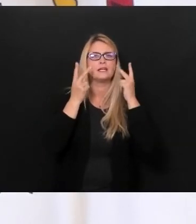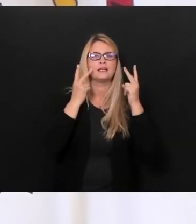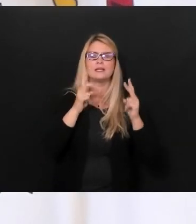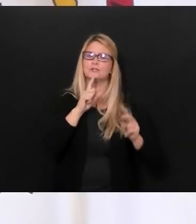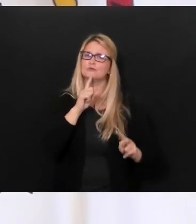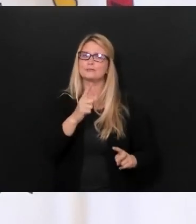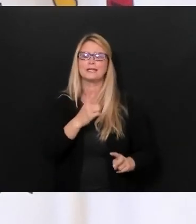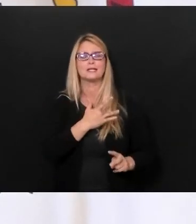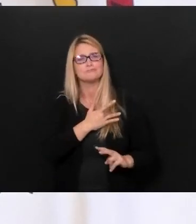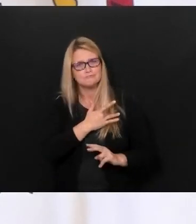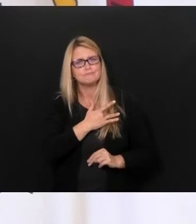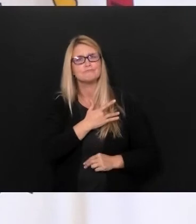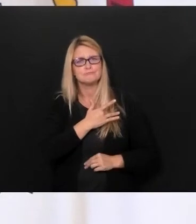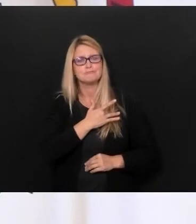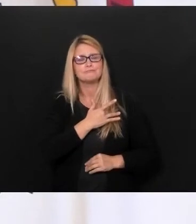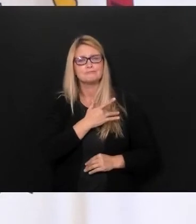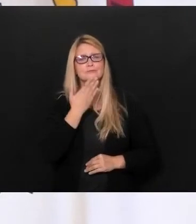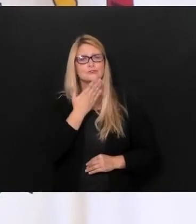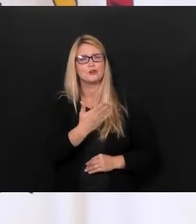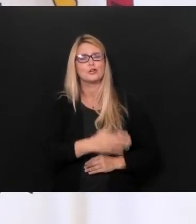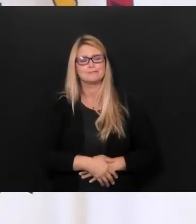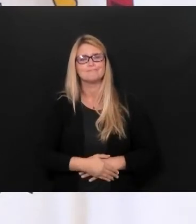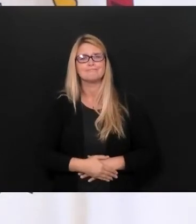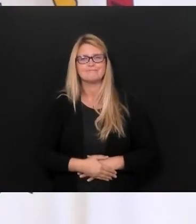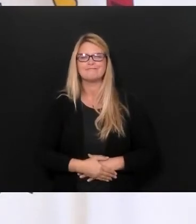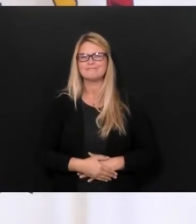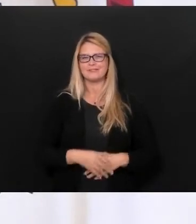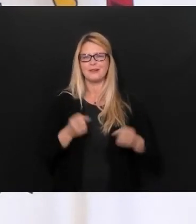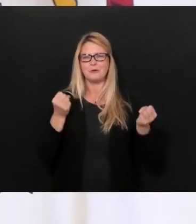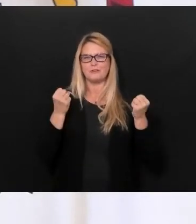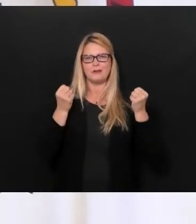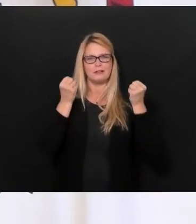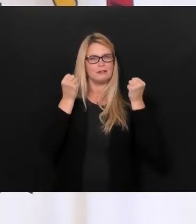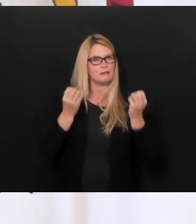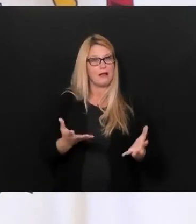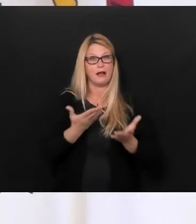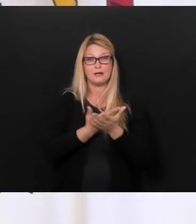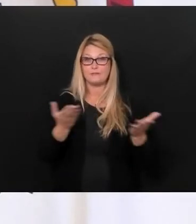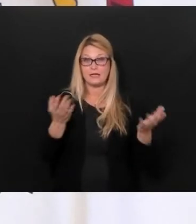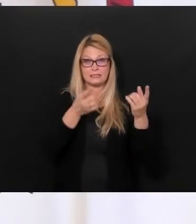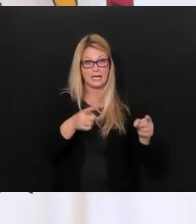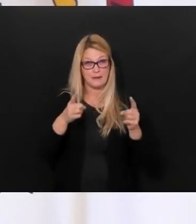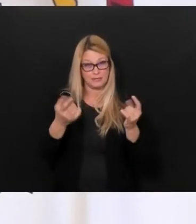soul. But we got a lot of issues in West Virginia today, and a lot of issues in